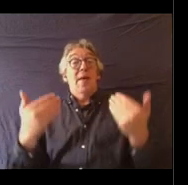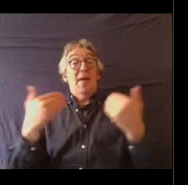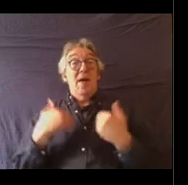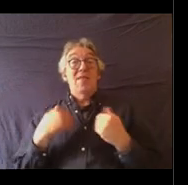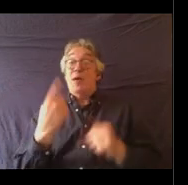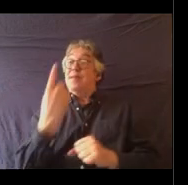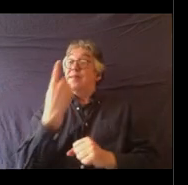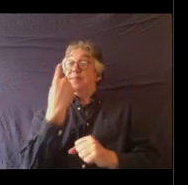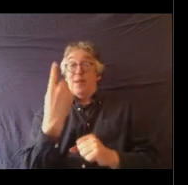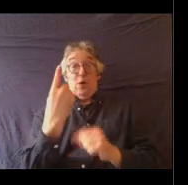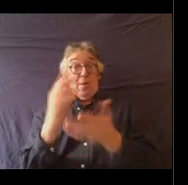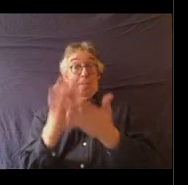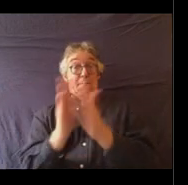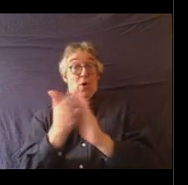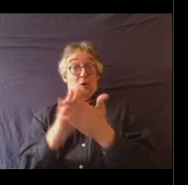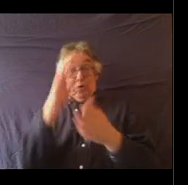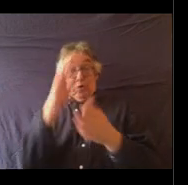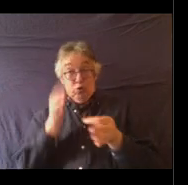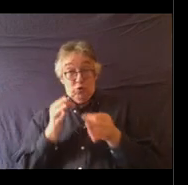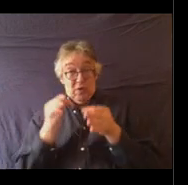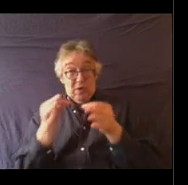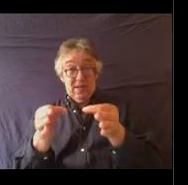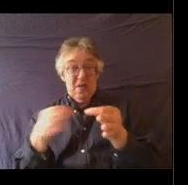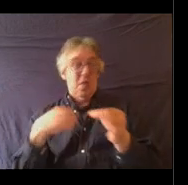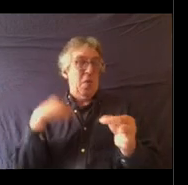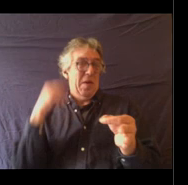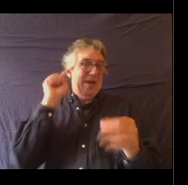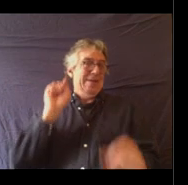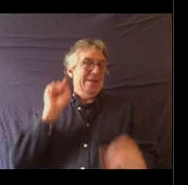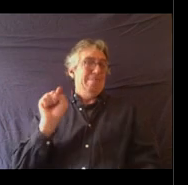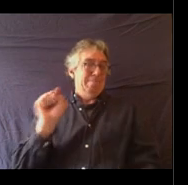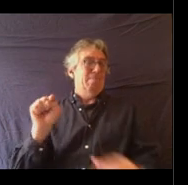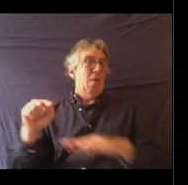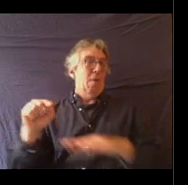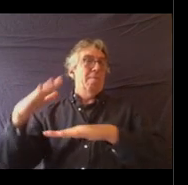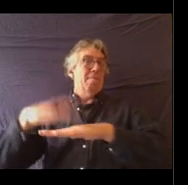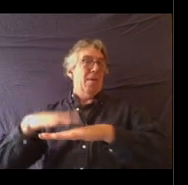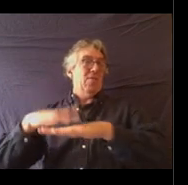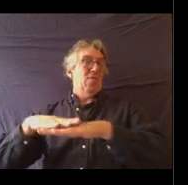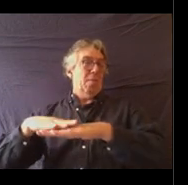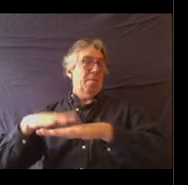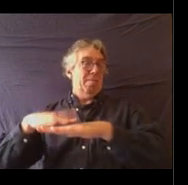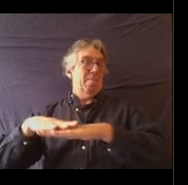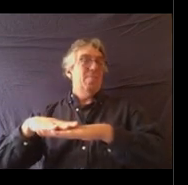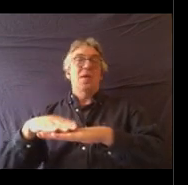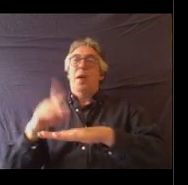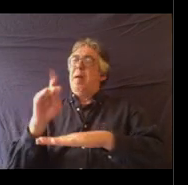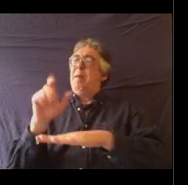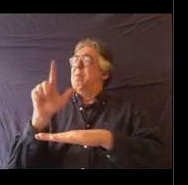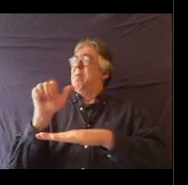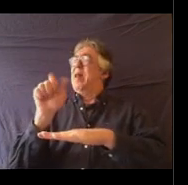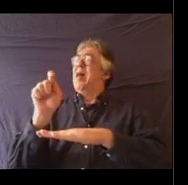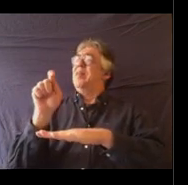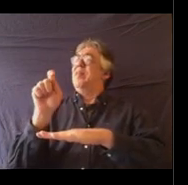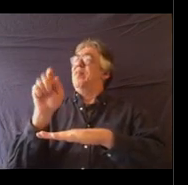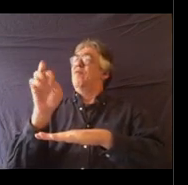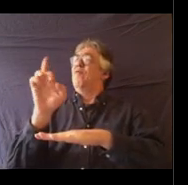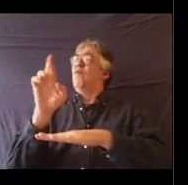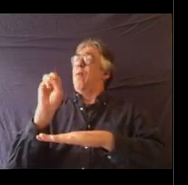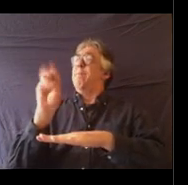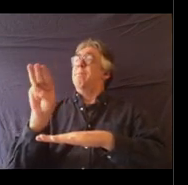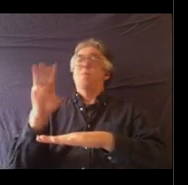platforms play a bigger and bigger role in our lives. I mean, platform is one I mean, we think of